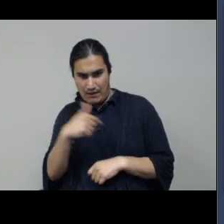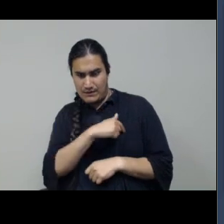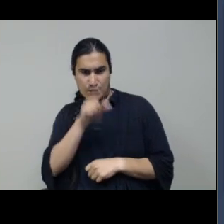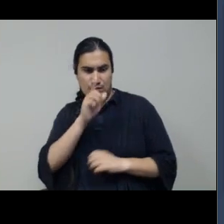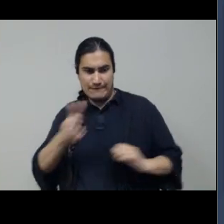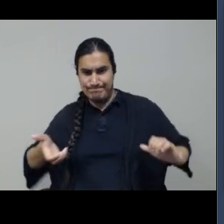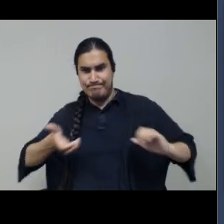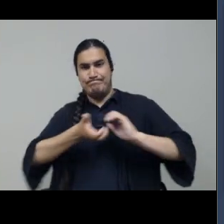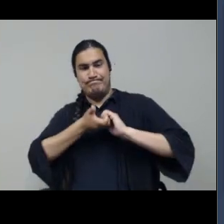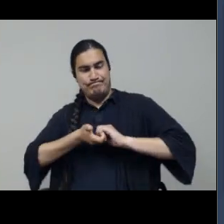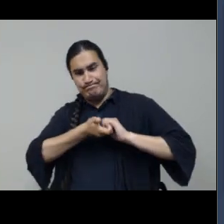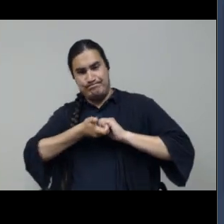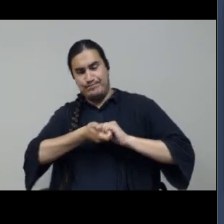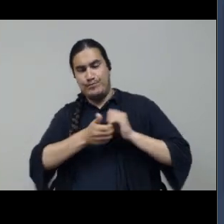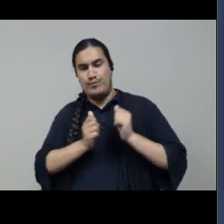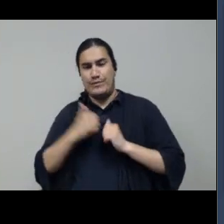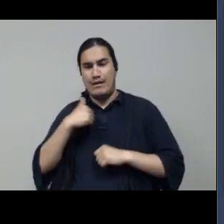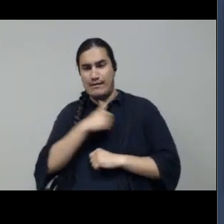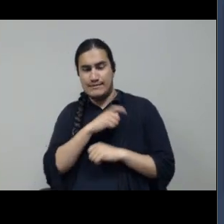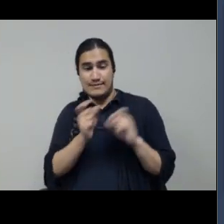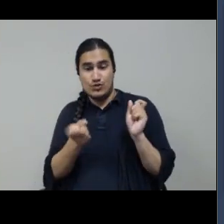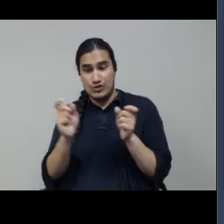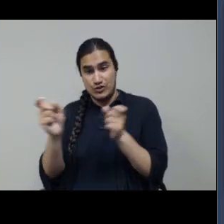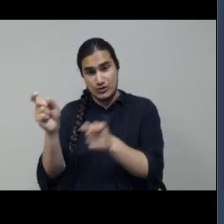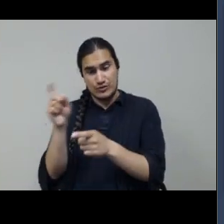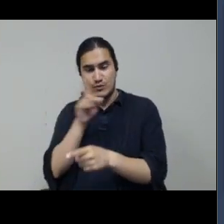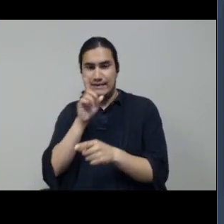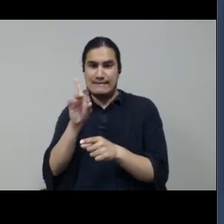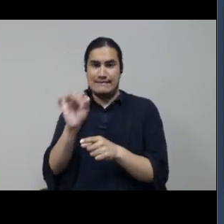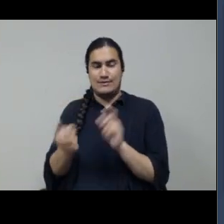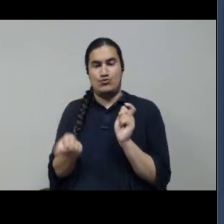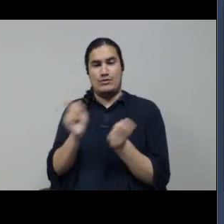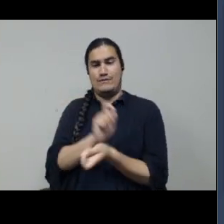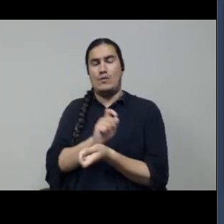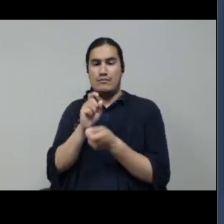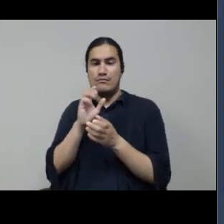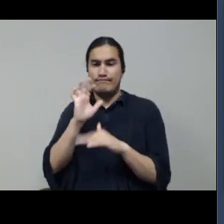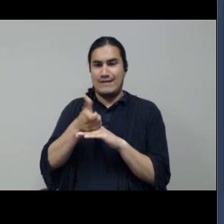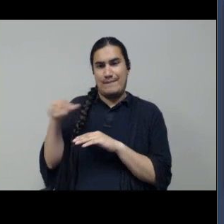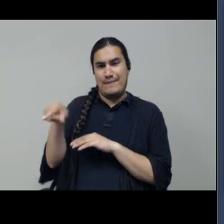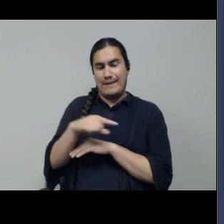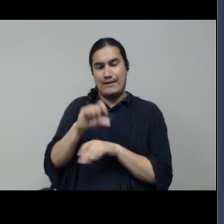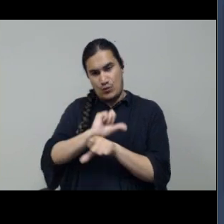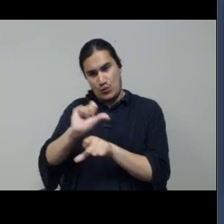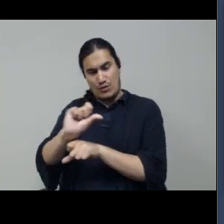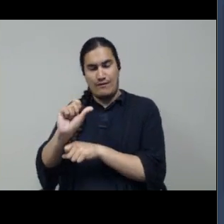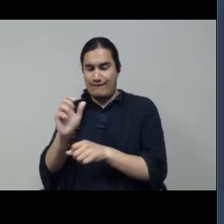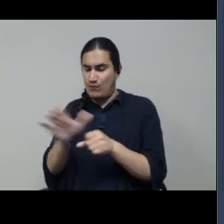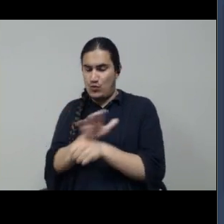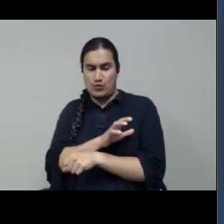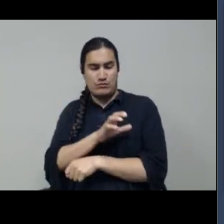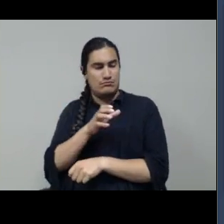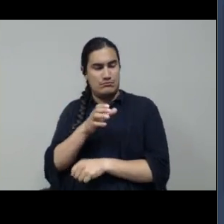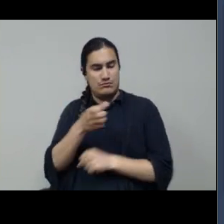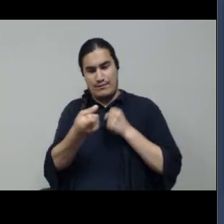collaborative. And with those changes, Transform, which helped organize this effort, is in full support of these shop guidelines.